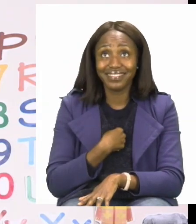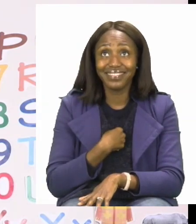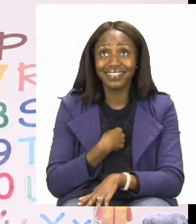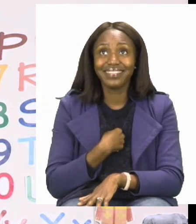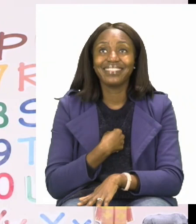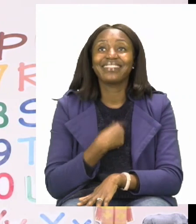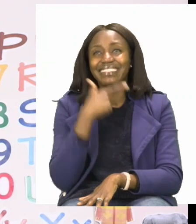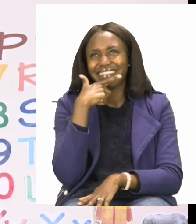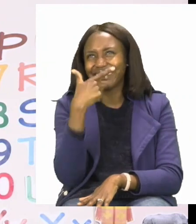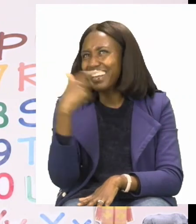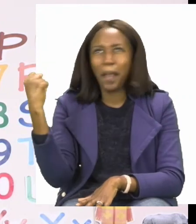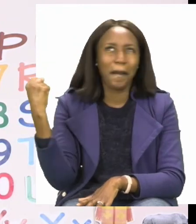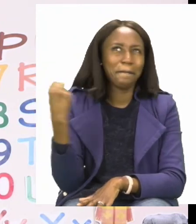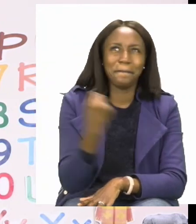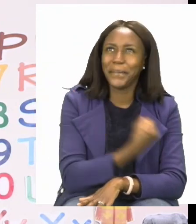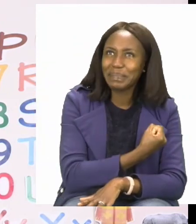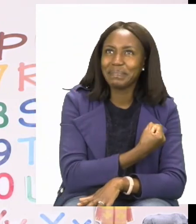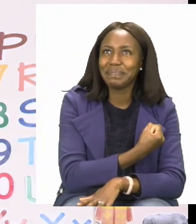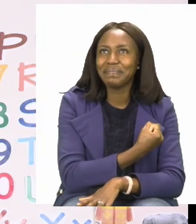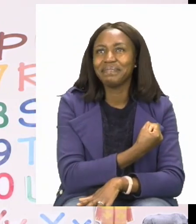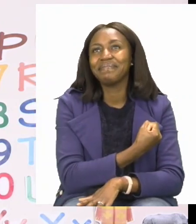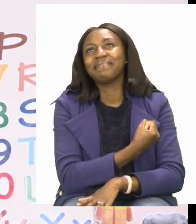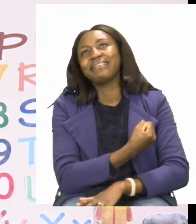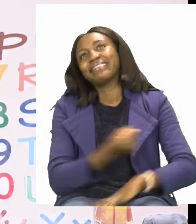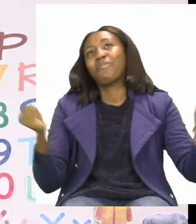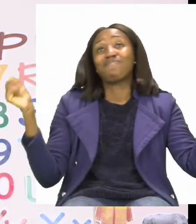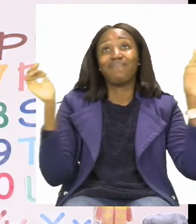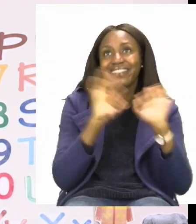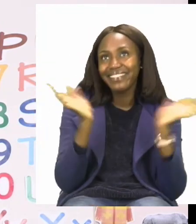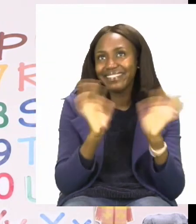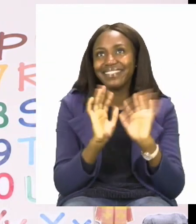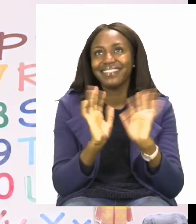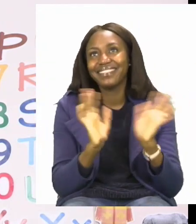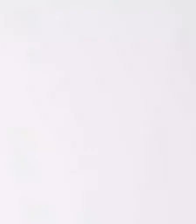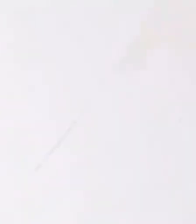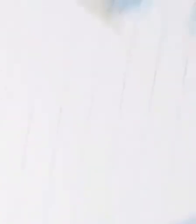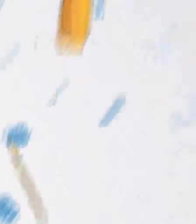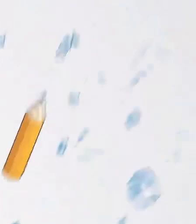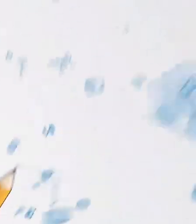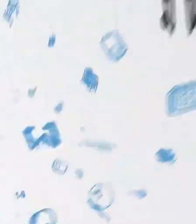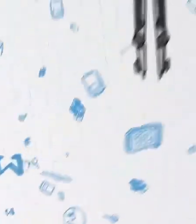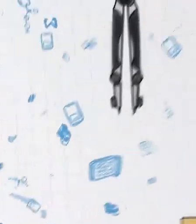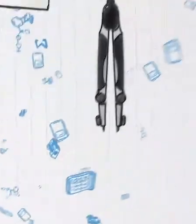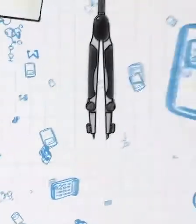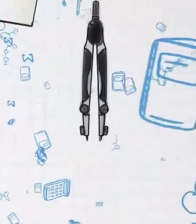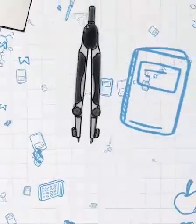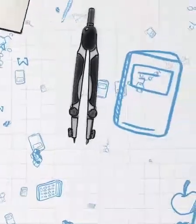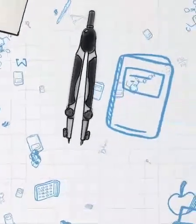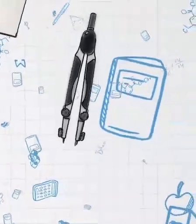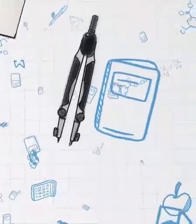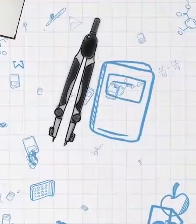say thank you for joining us today and goodbye!